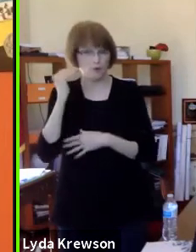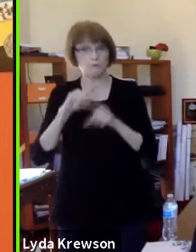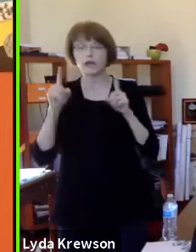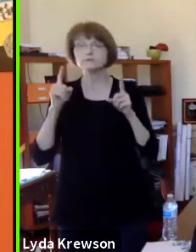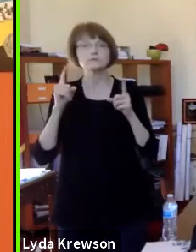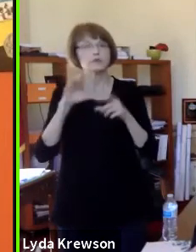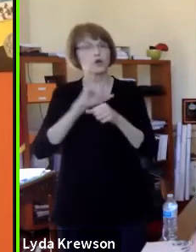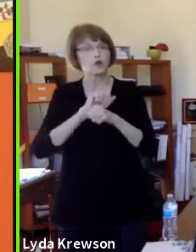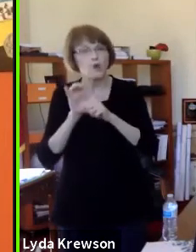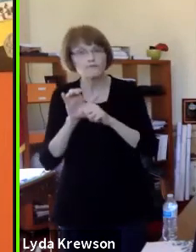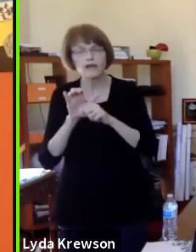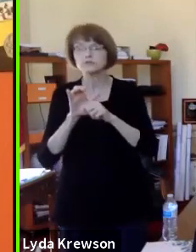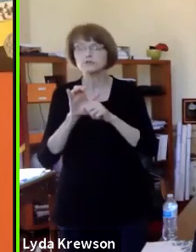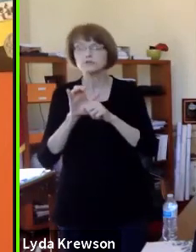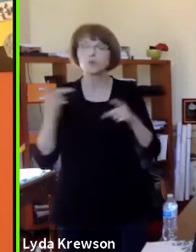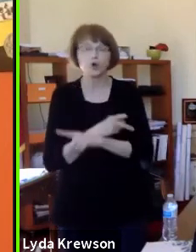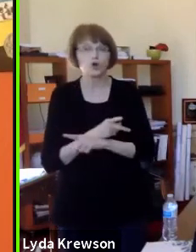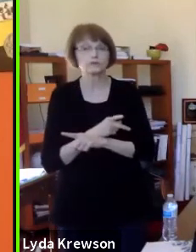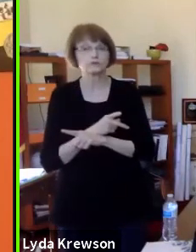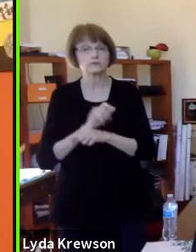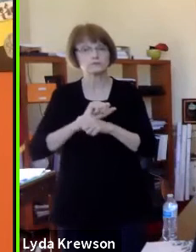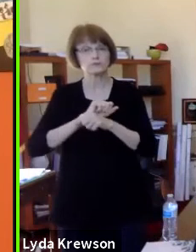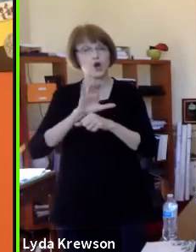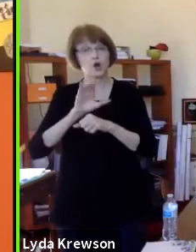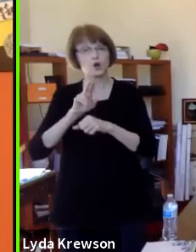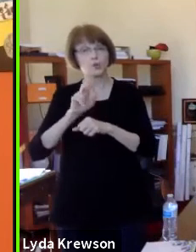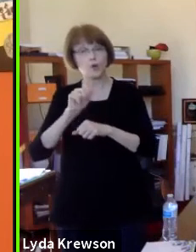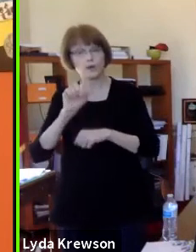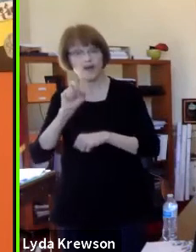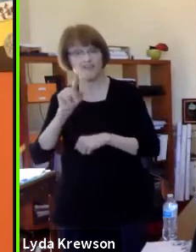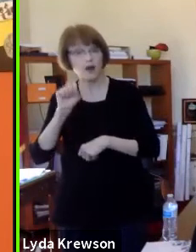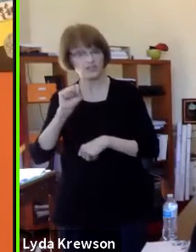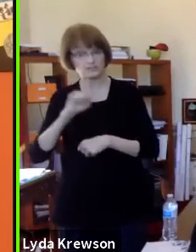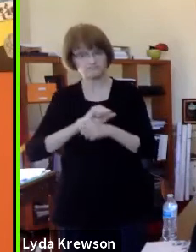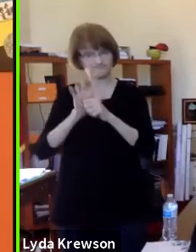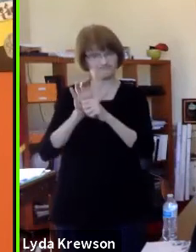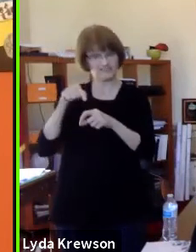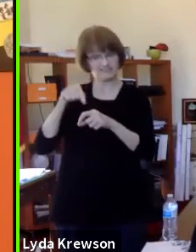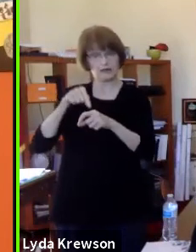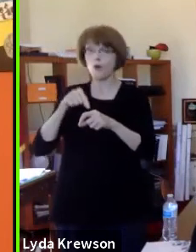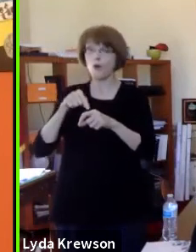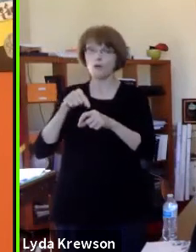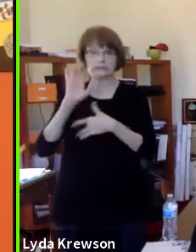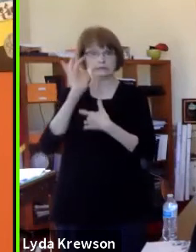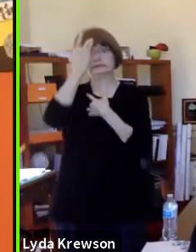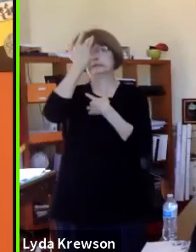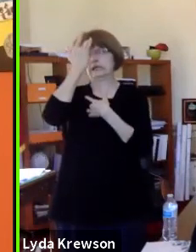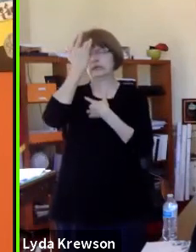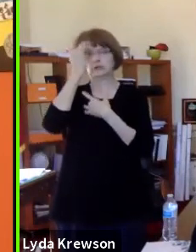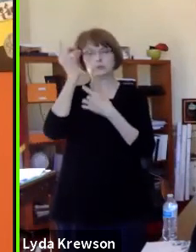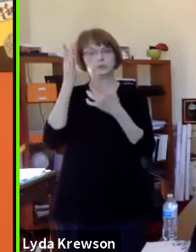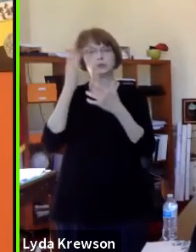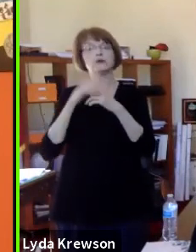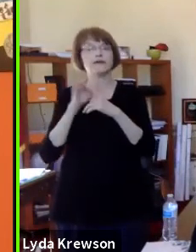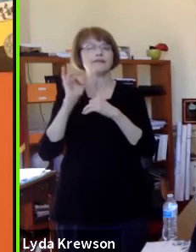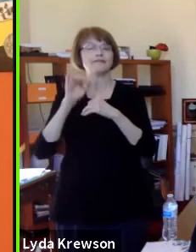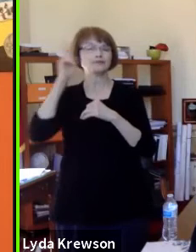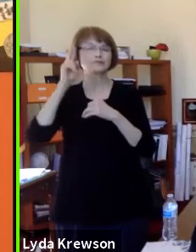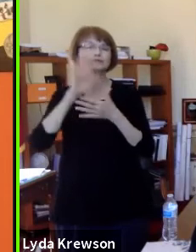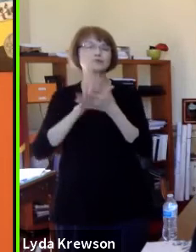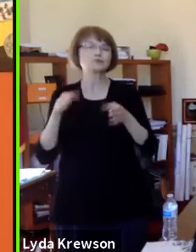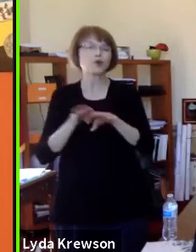can get very sick from the coronavirus. And that's why we closed schools, and your schools are all